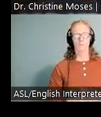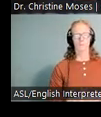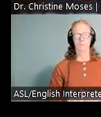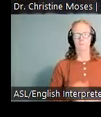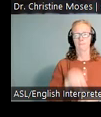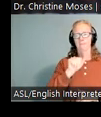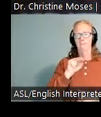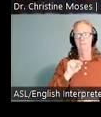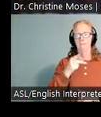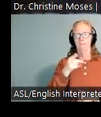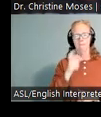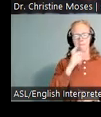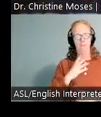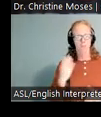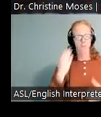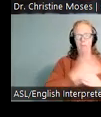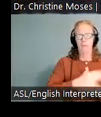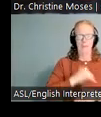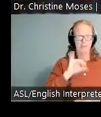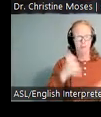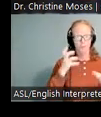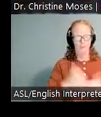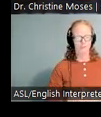Angie, Commissioner Angie, jump in if needed.